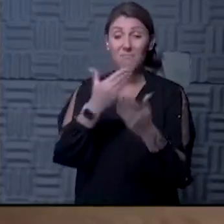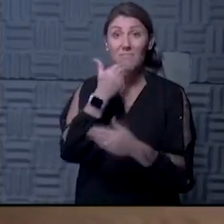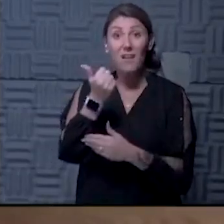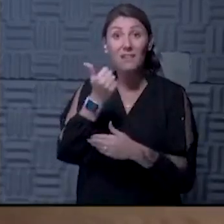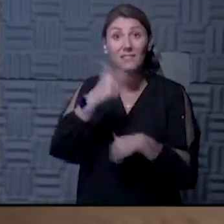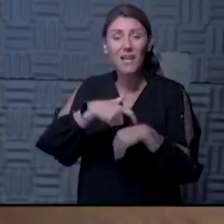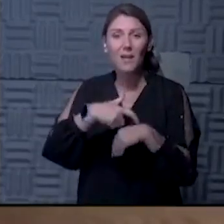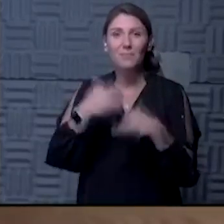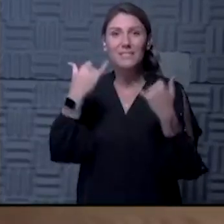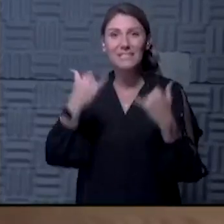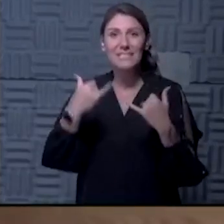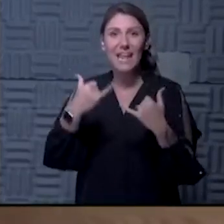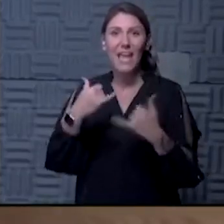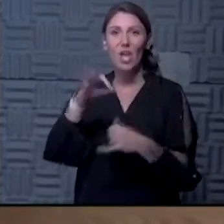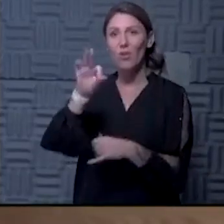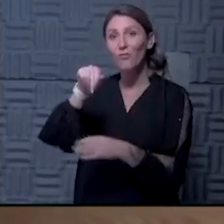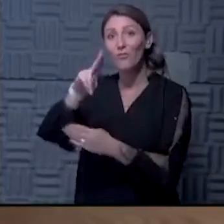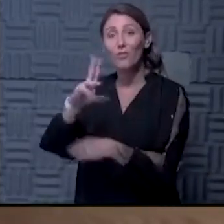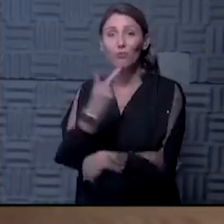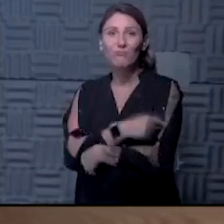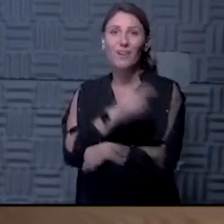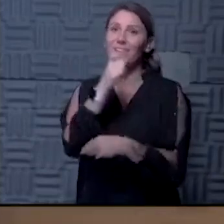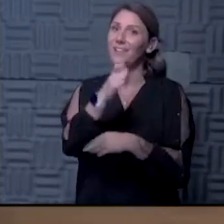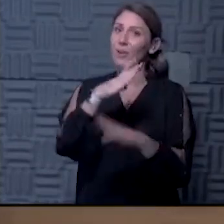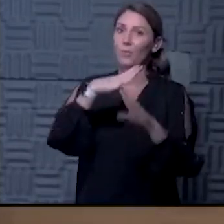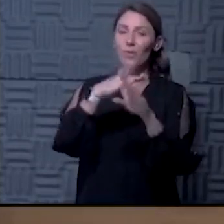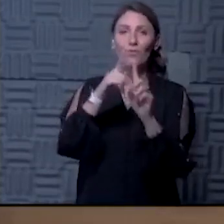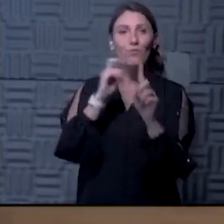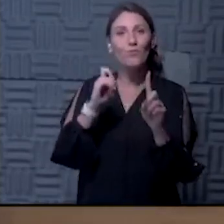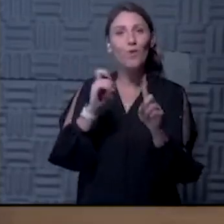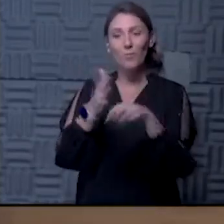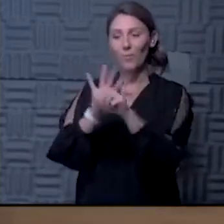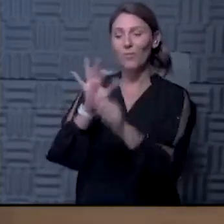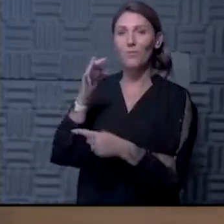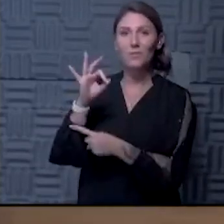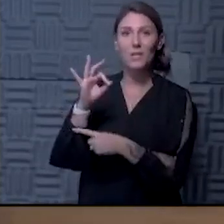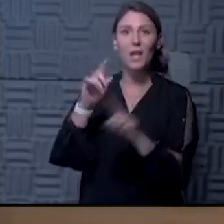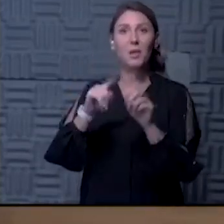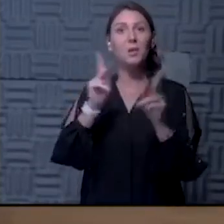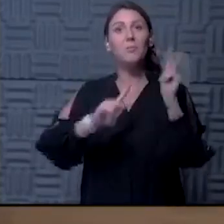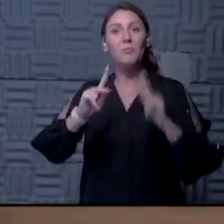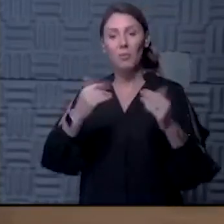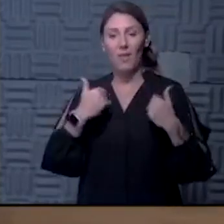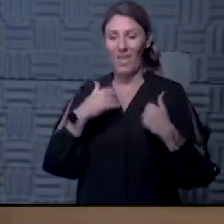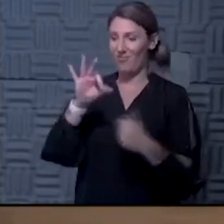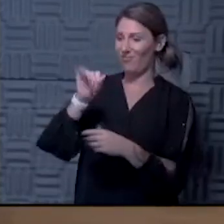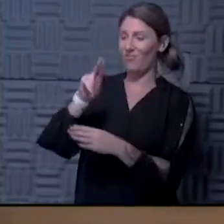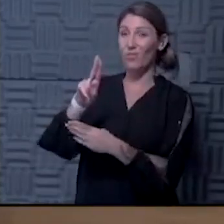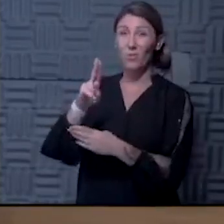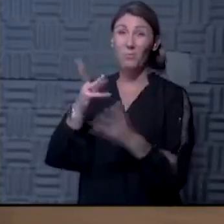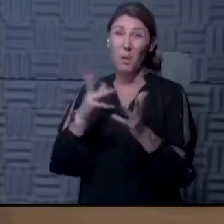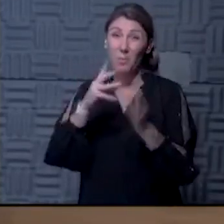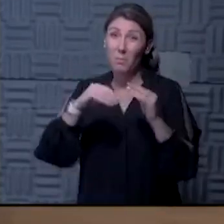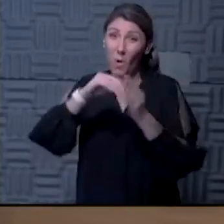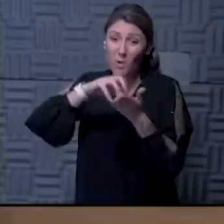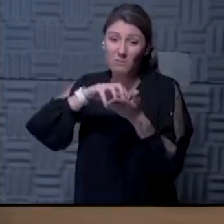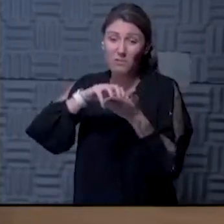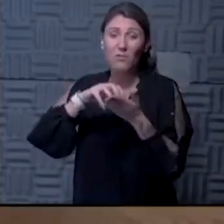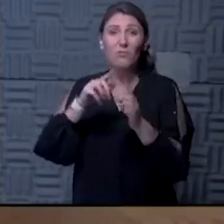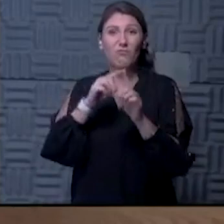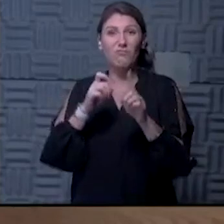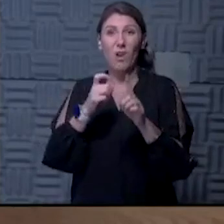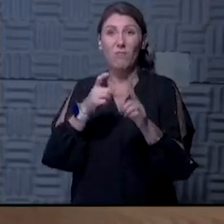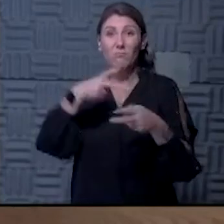flu shot will not protect you from COVID-19. But people who get the flu may be more susceptible to a severe case of